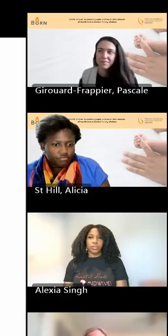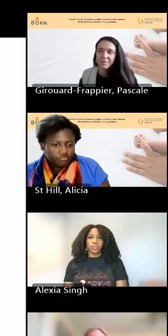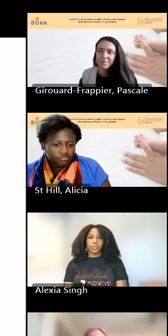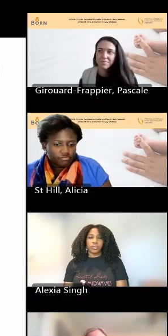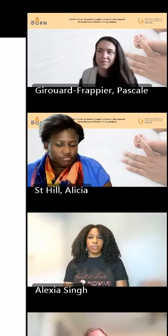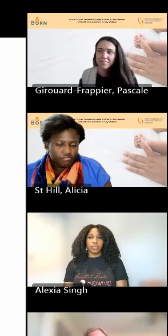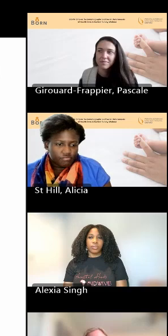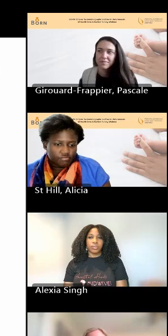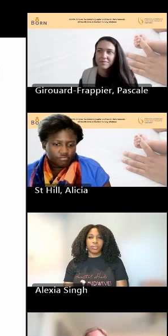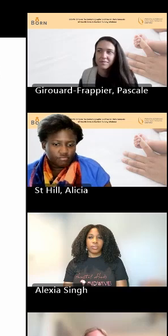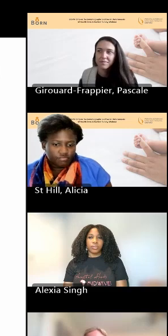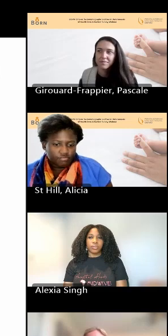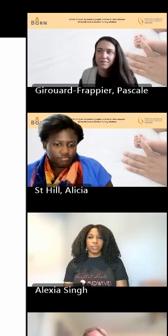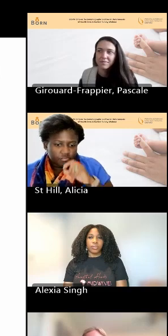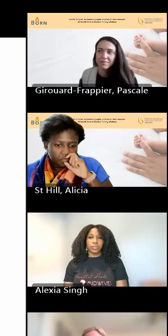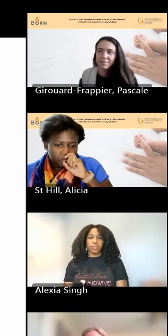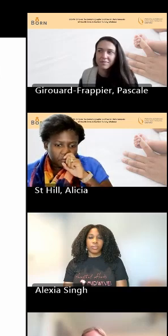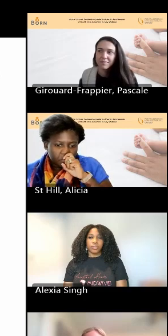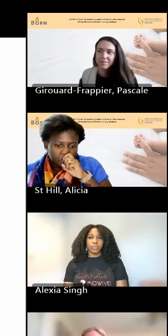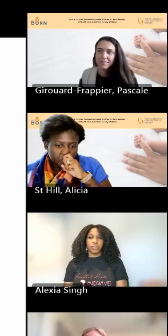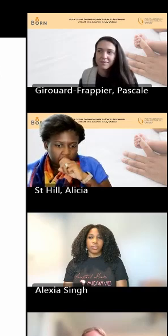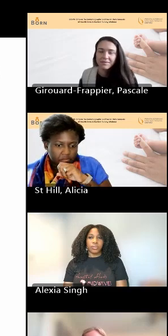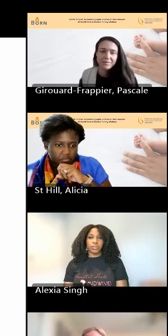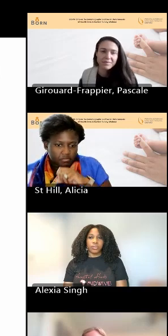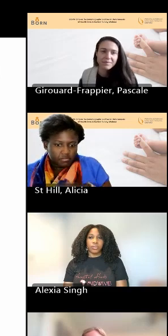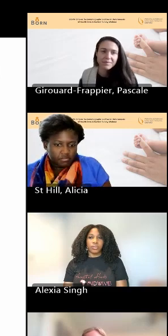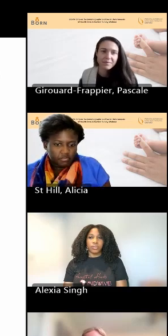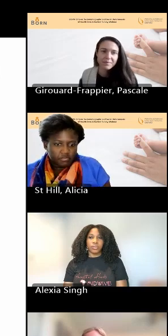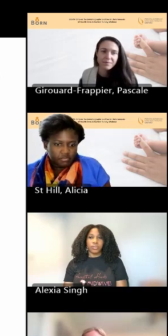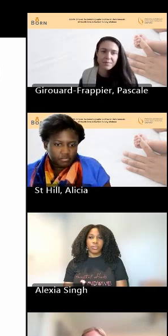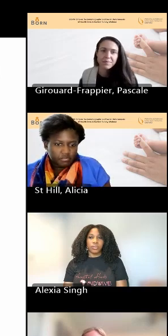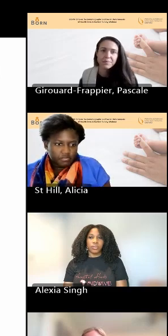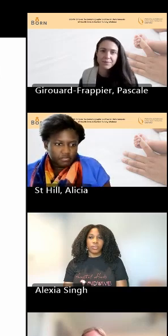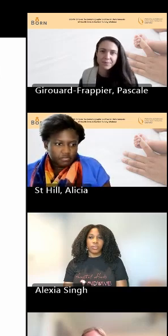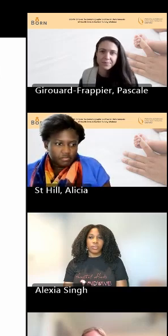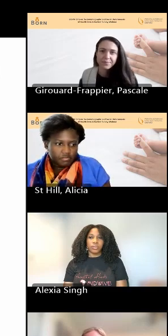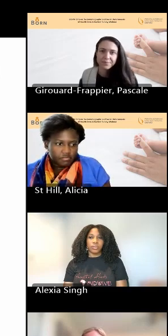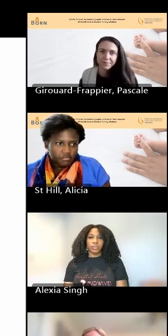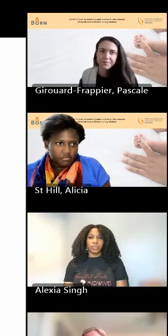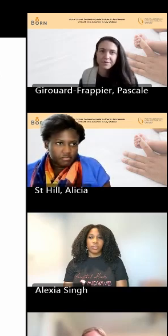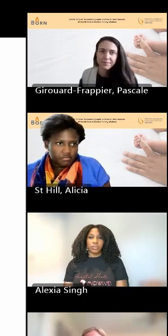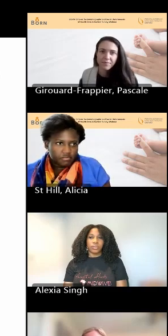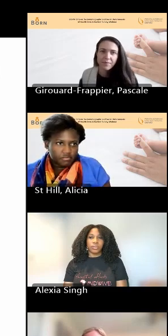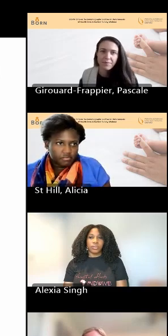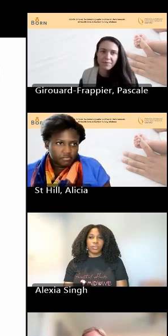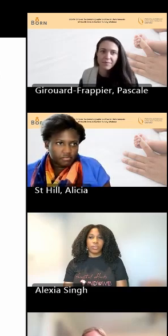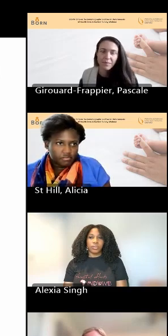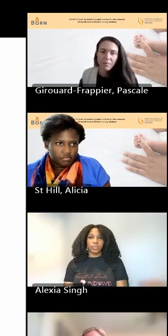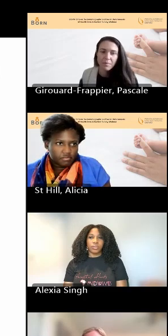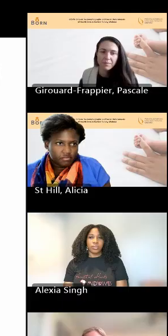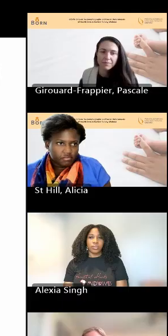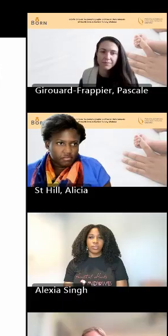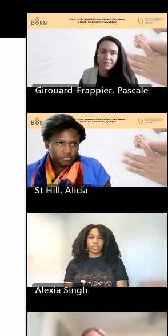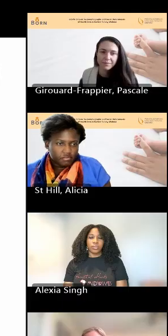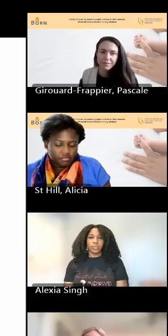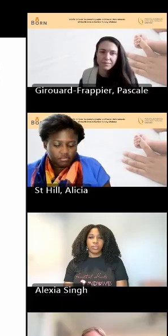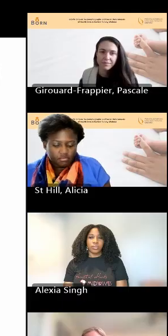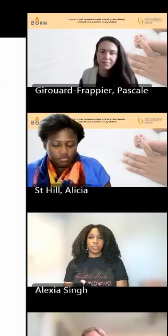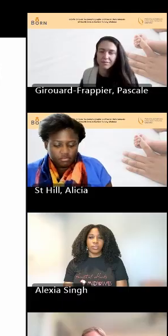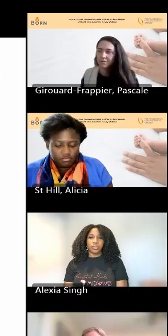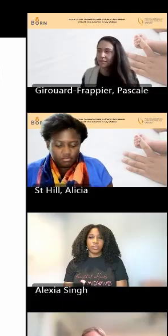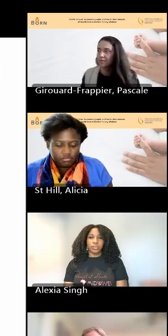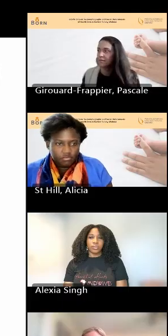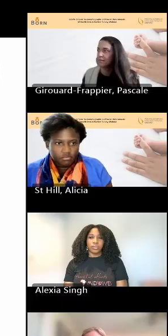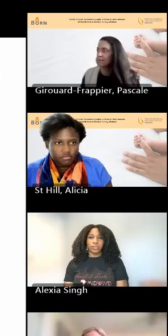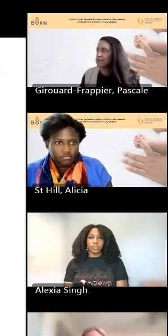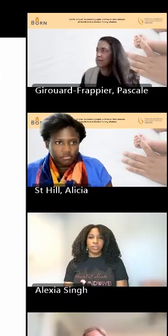data collection, when is it appropriate to ask some of these data elements, who should be asking, what training they should have in order to